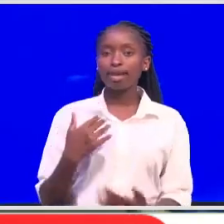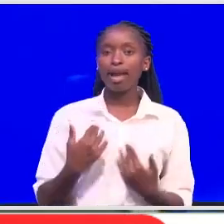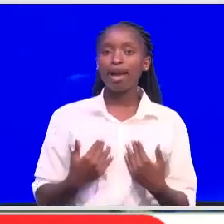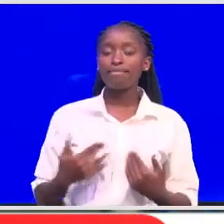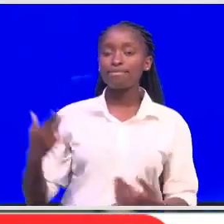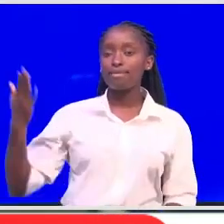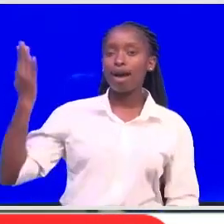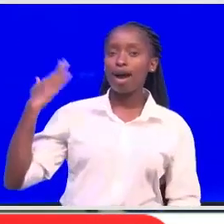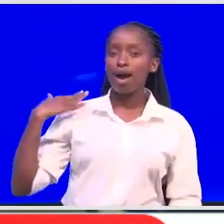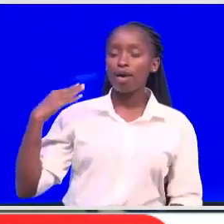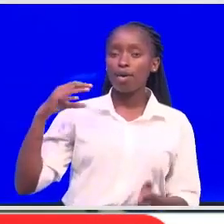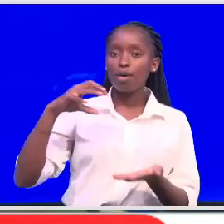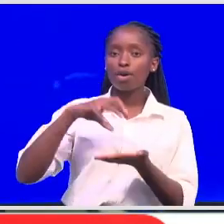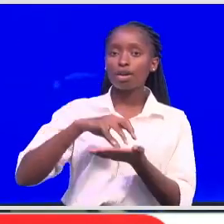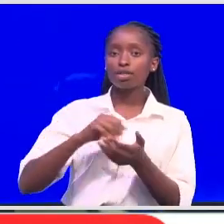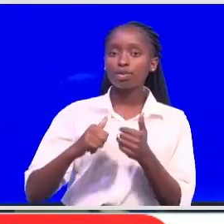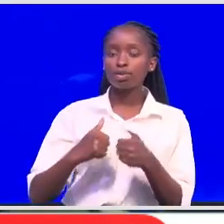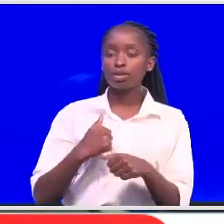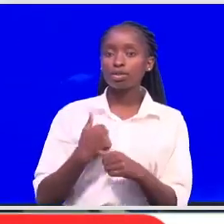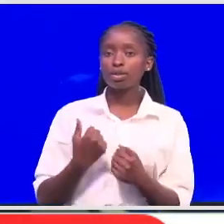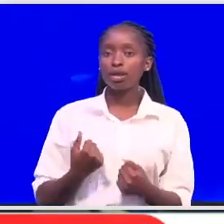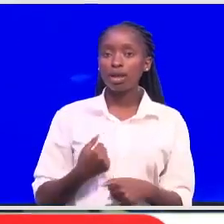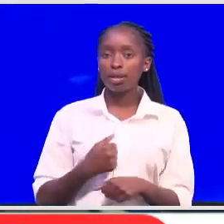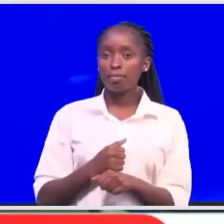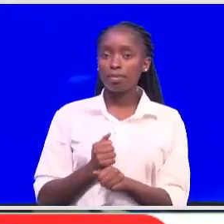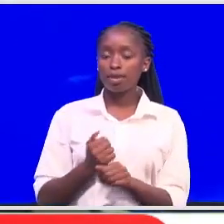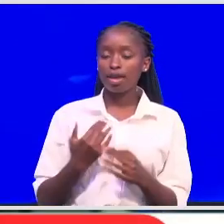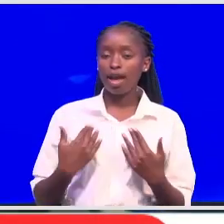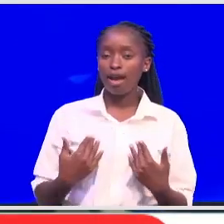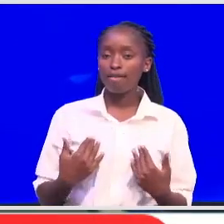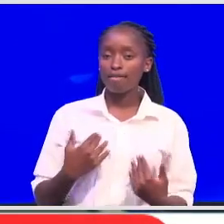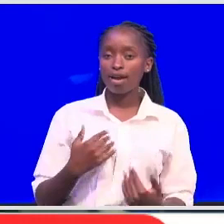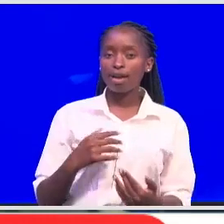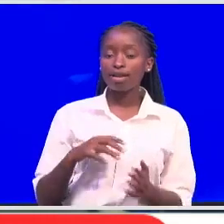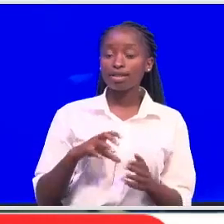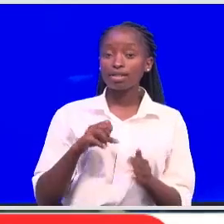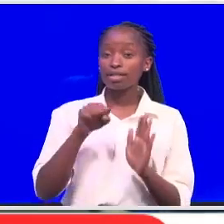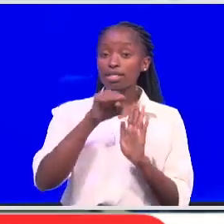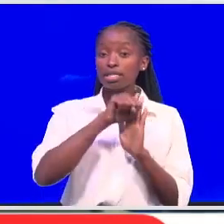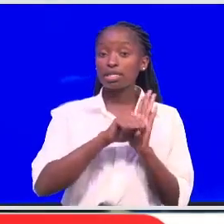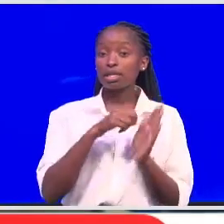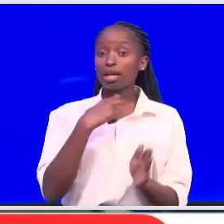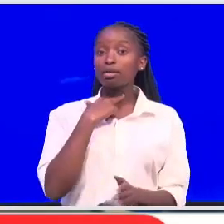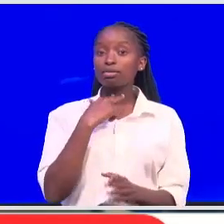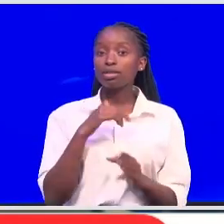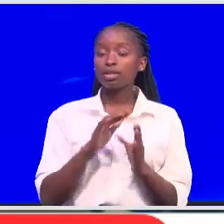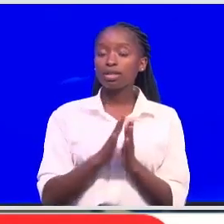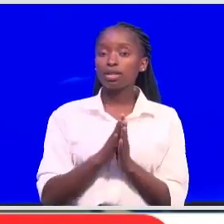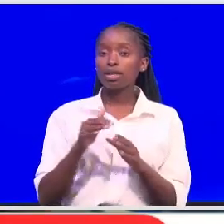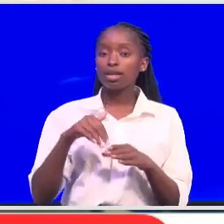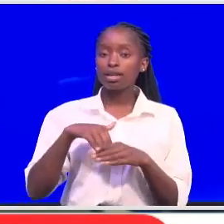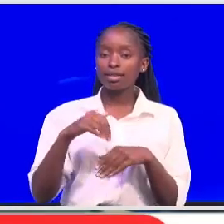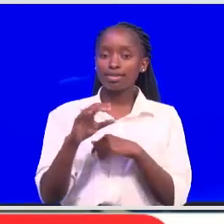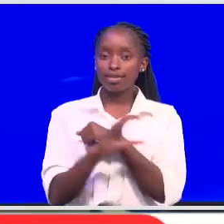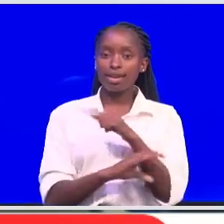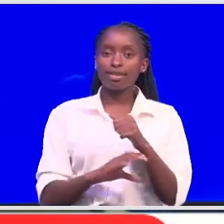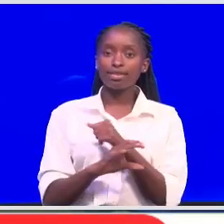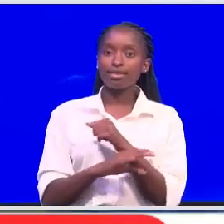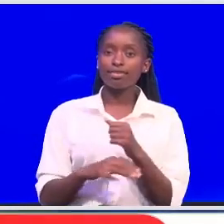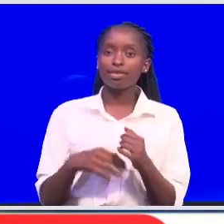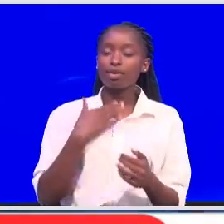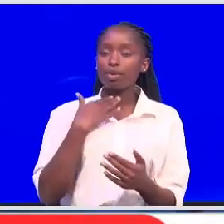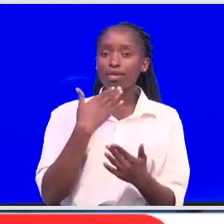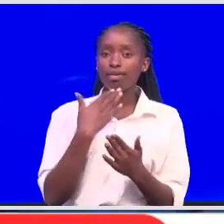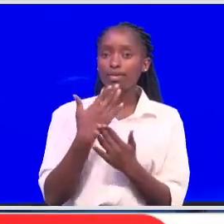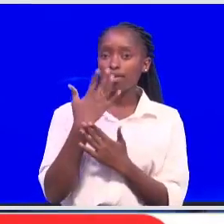past cases of state capture and corruption in our country, including corruption in the judiciary. And I thank you, Paul,